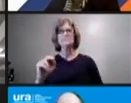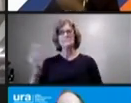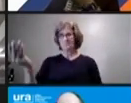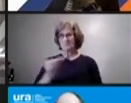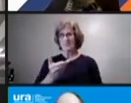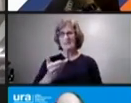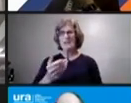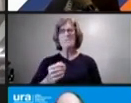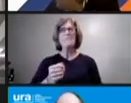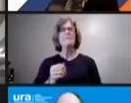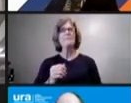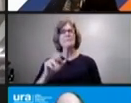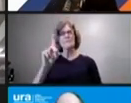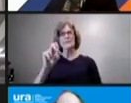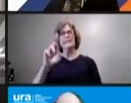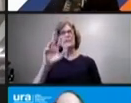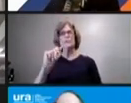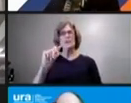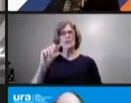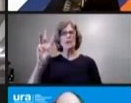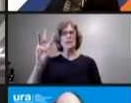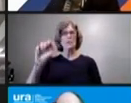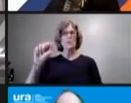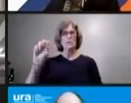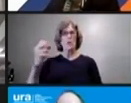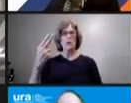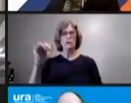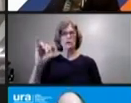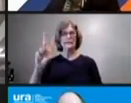Mark. Deidre Washington?